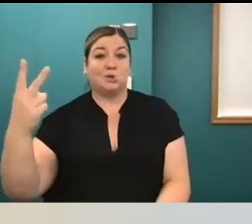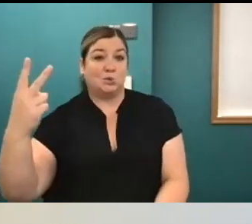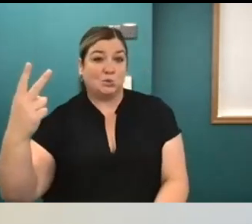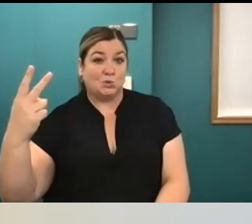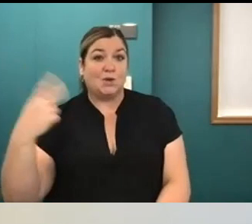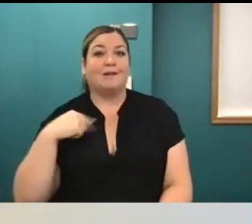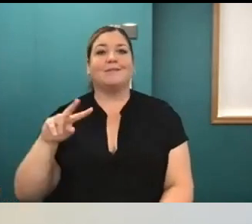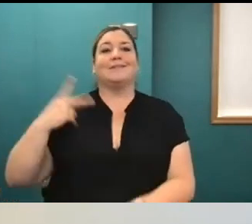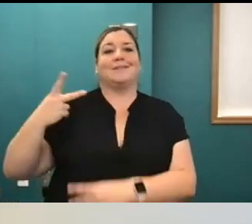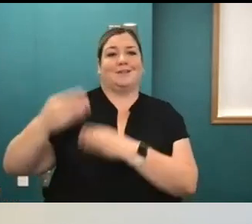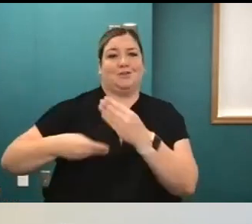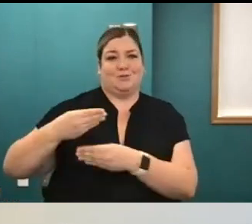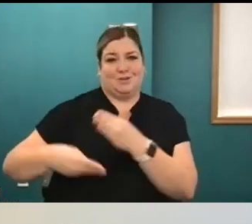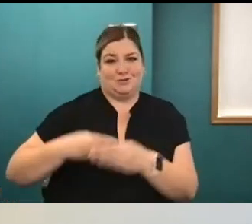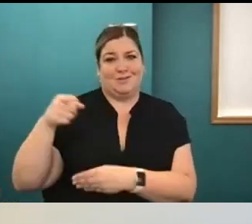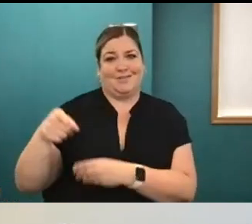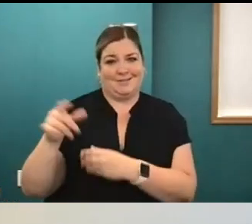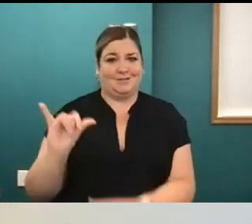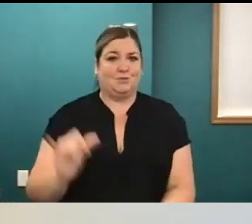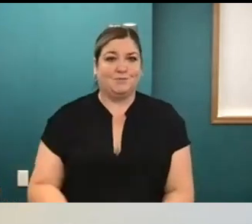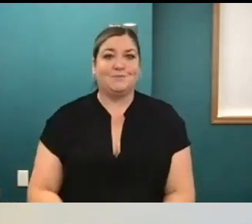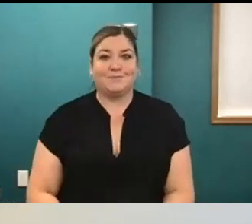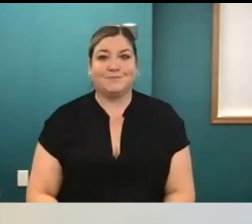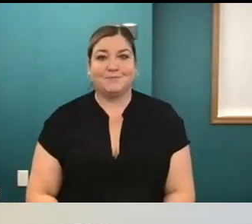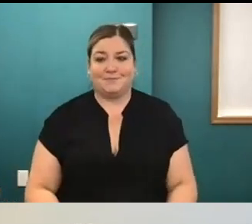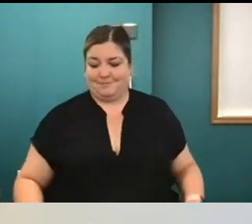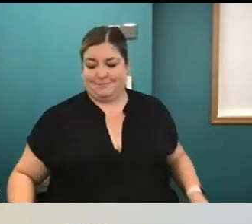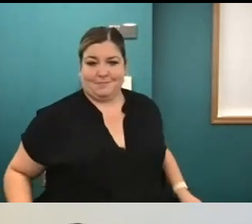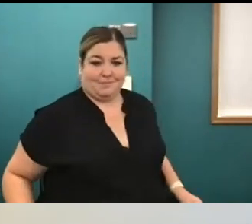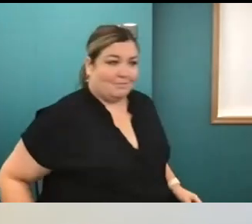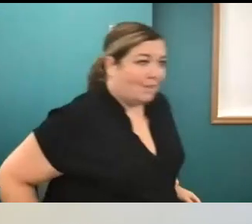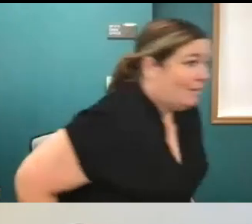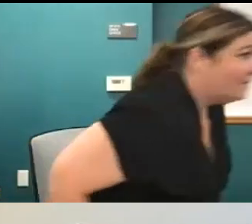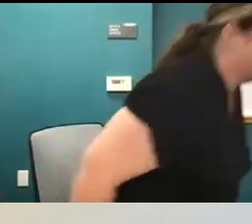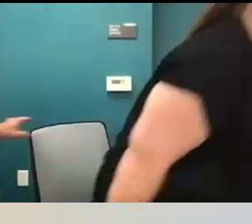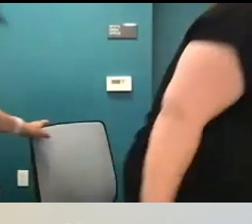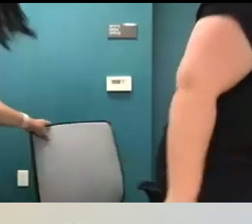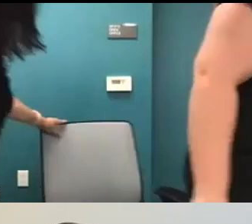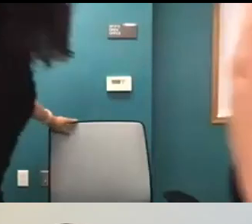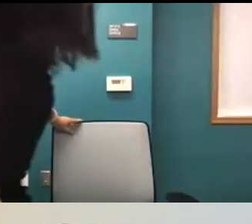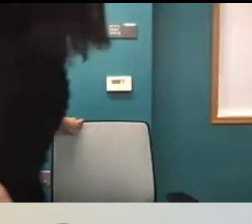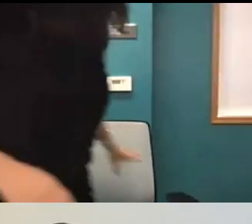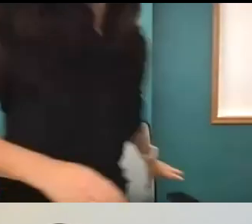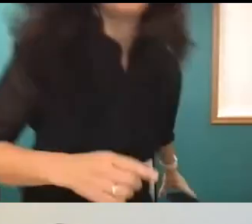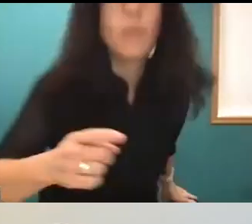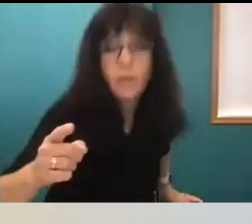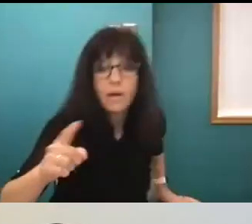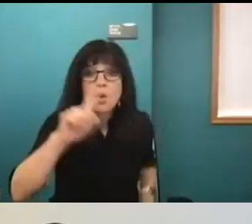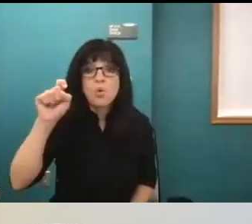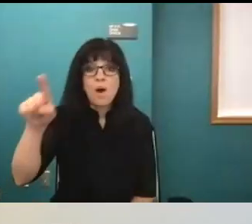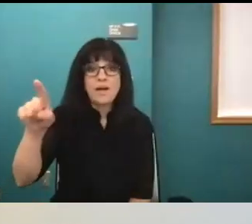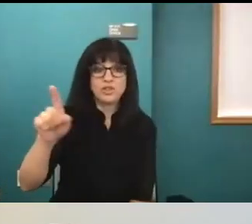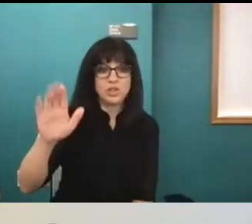of the implant itself as well. Go ahead and go to the next. Hey, Josh. So I have a student in junior